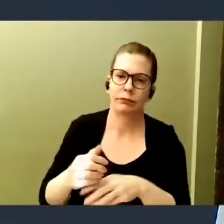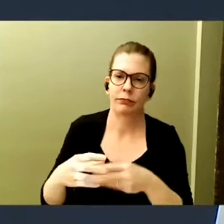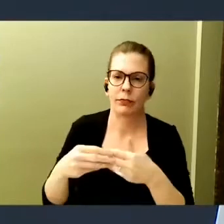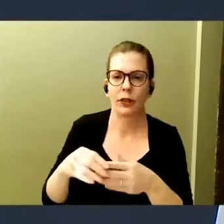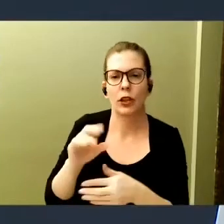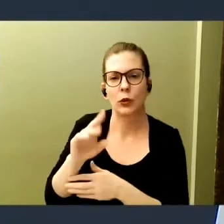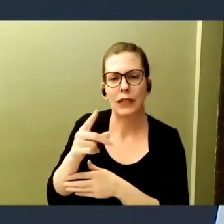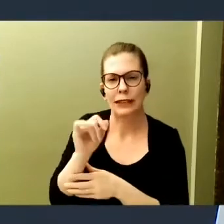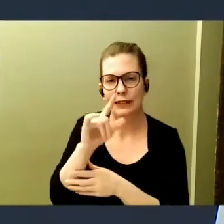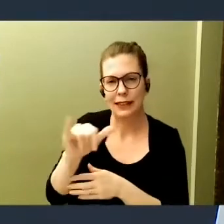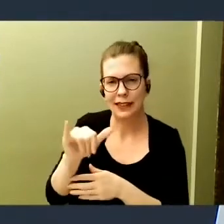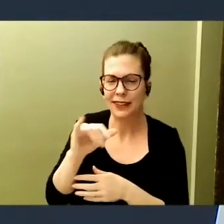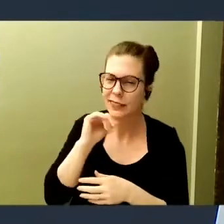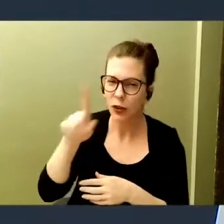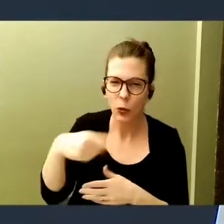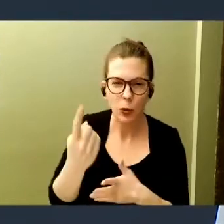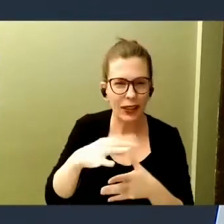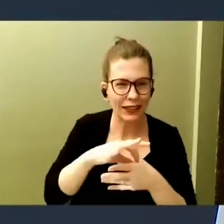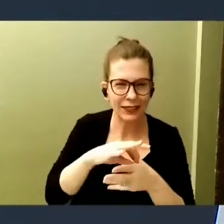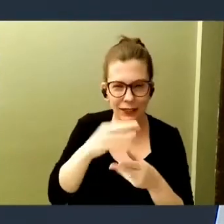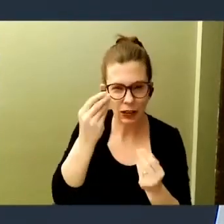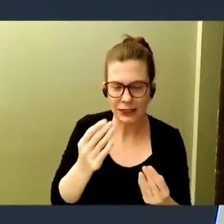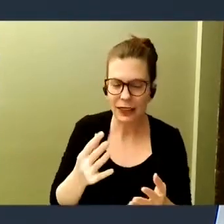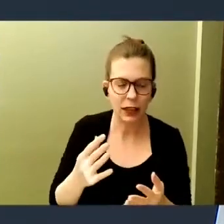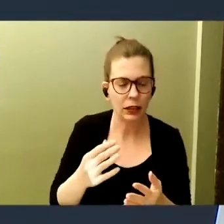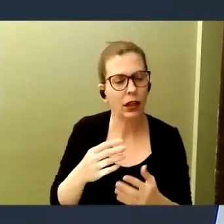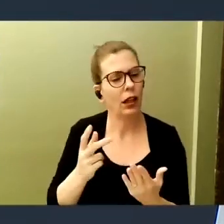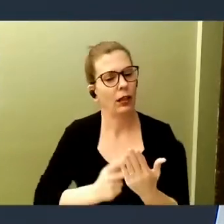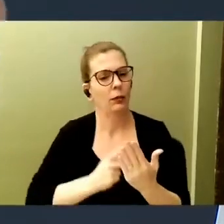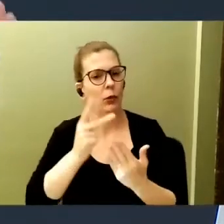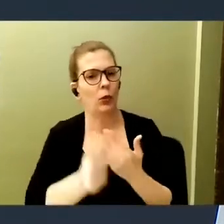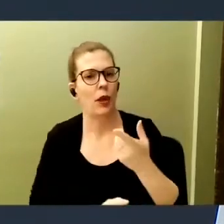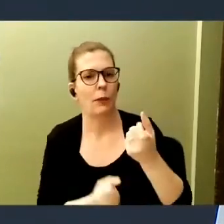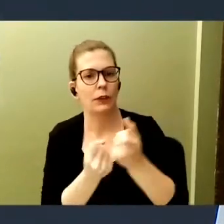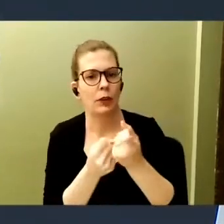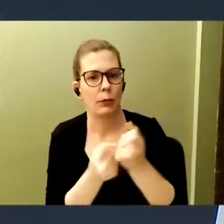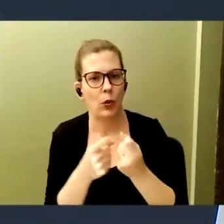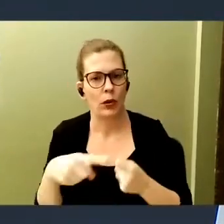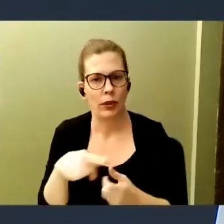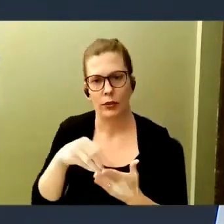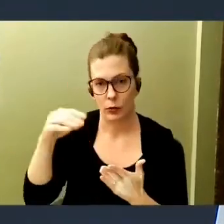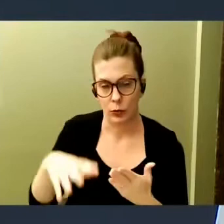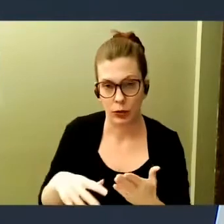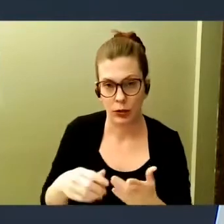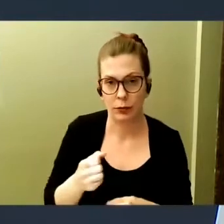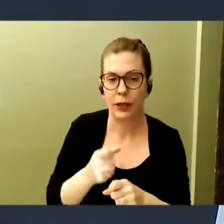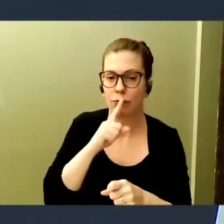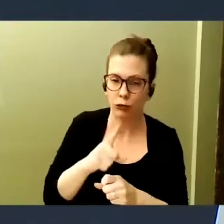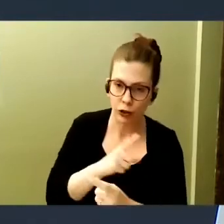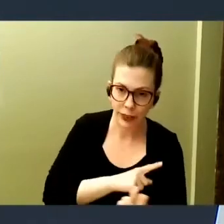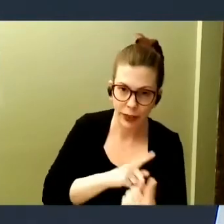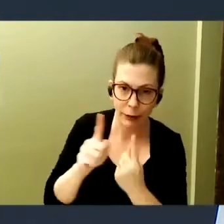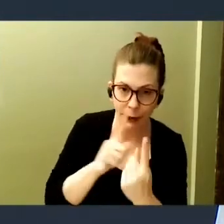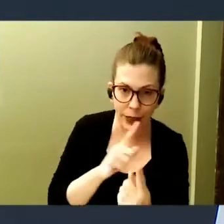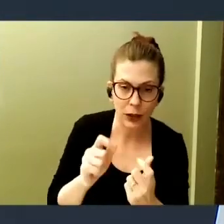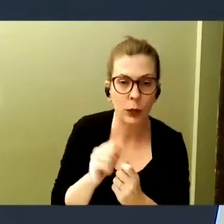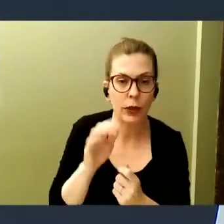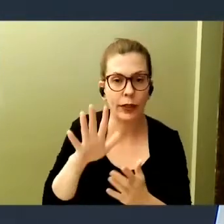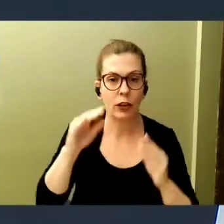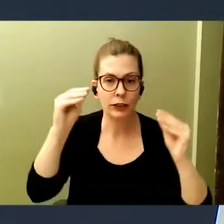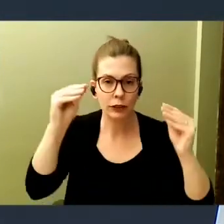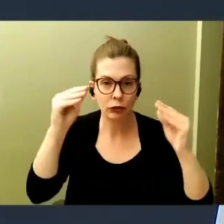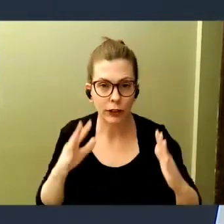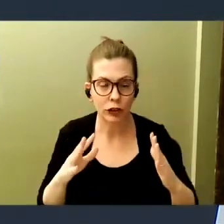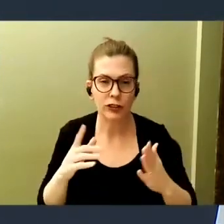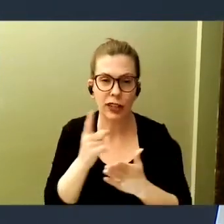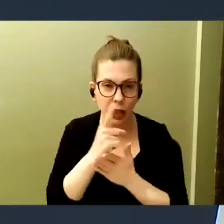a program supporting the students, making sure that they meet with instructors on a weekly basis, answering questions,